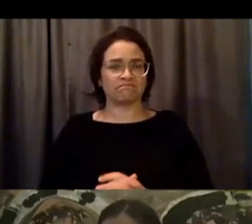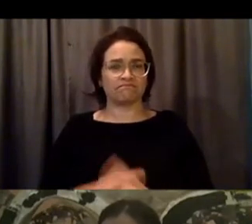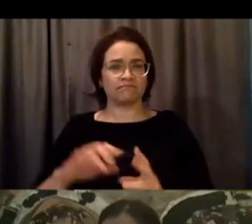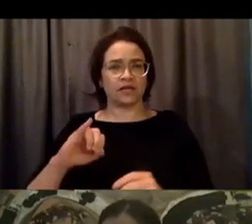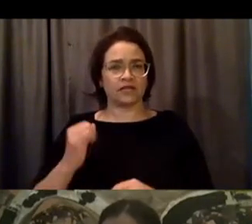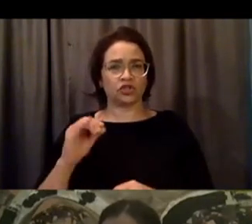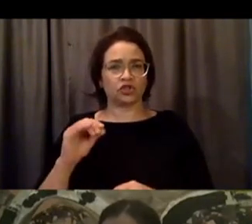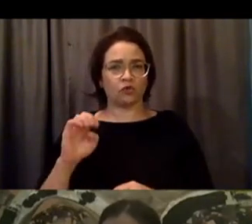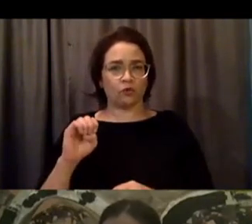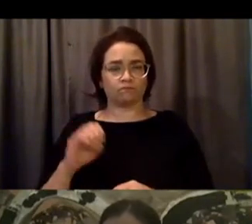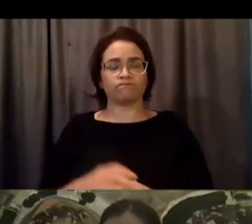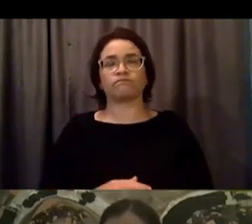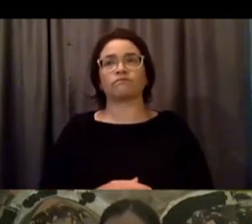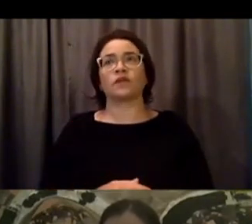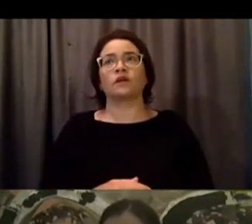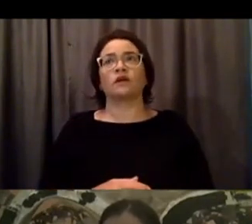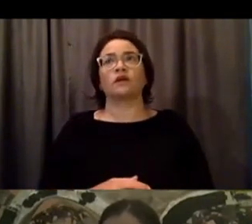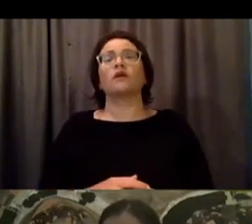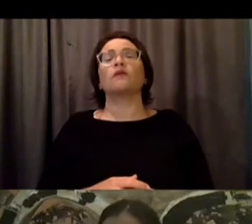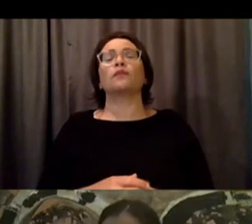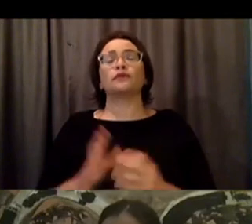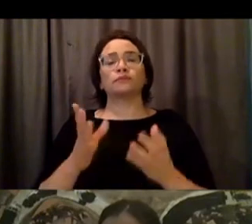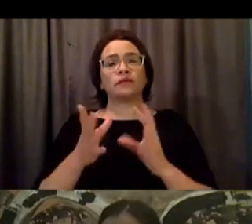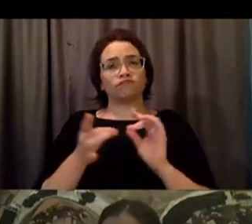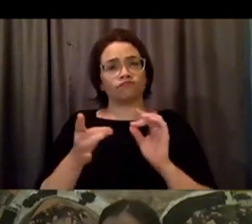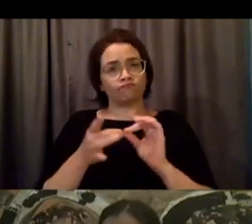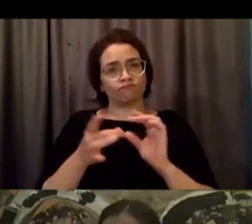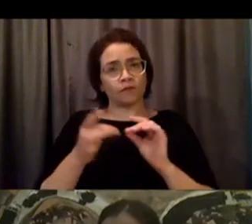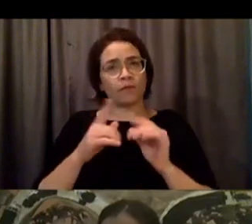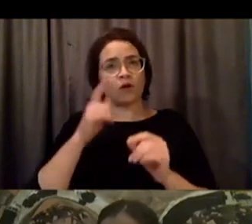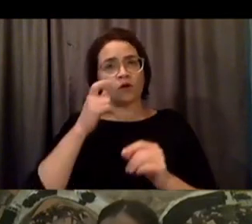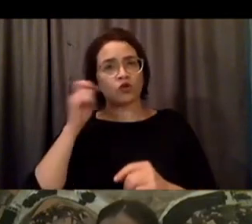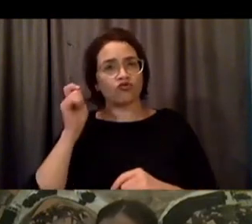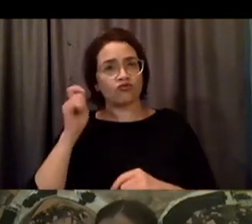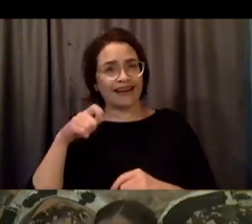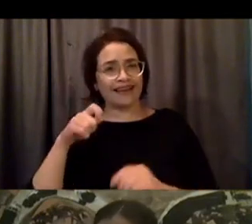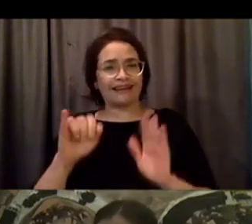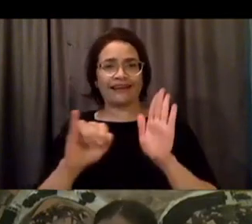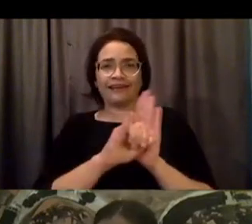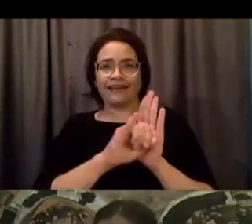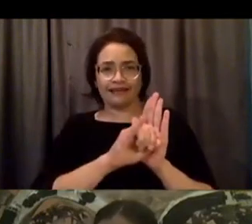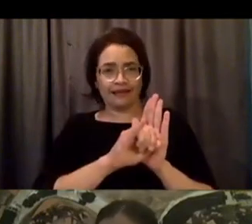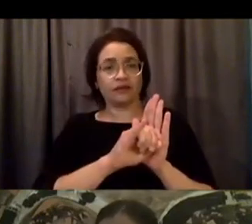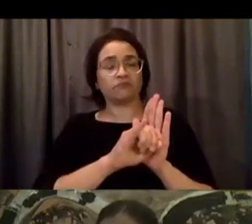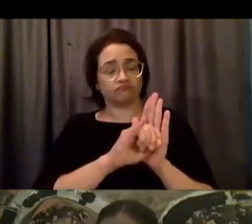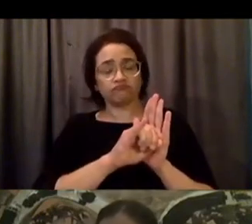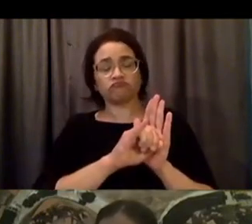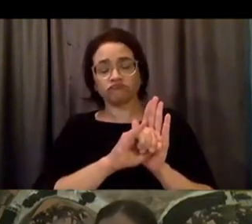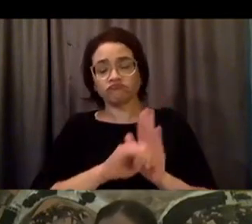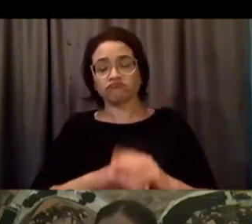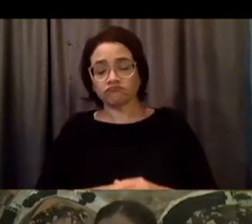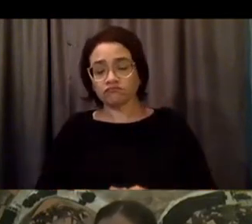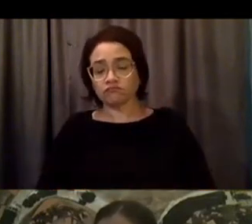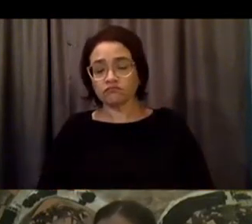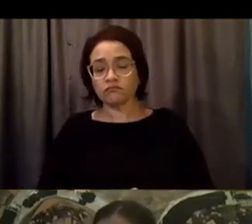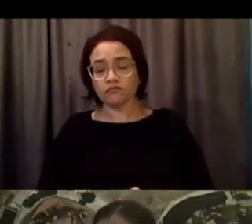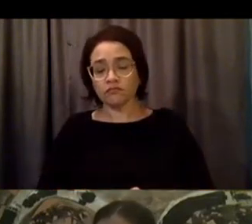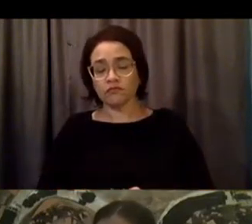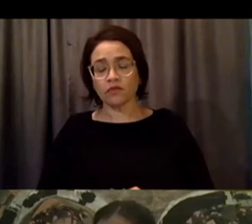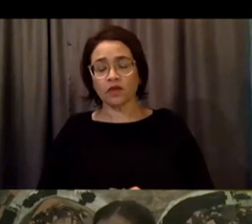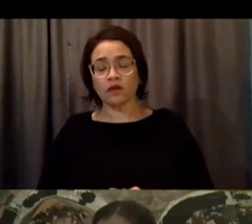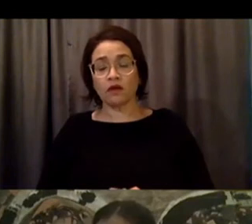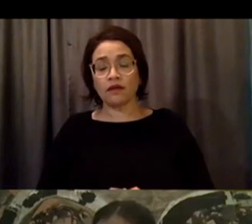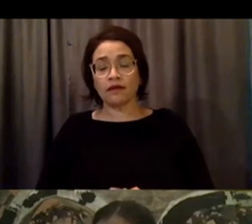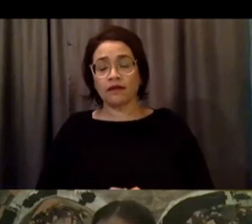so there's been a lot of talk about Ukrainian identity, um, and, um, and Ukrainians,